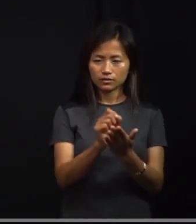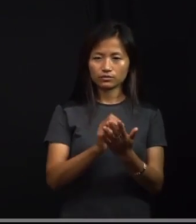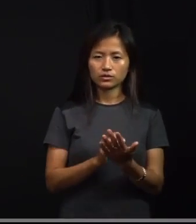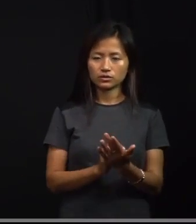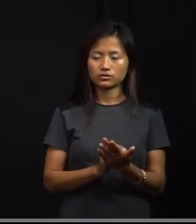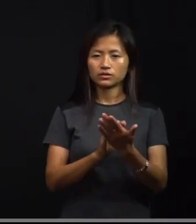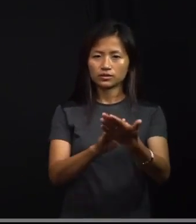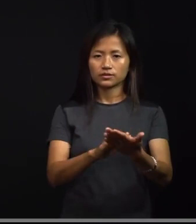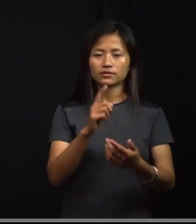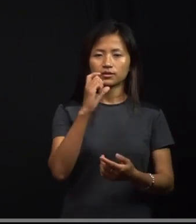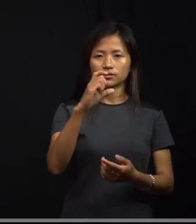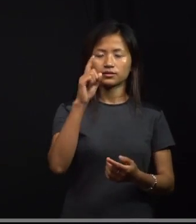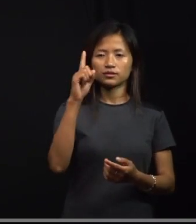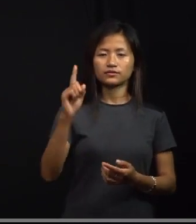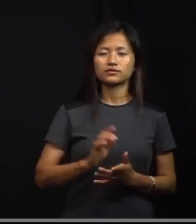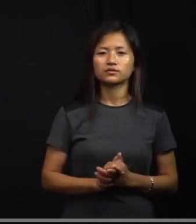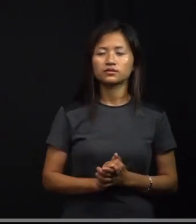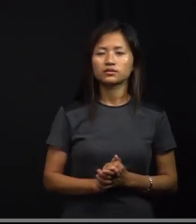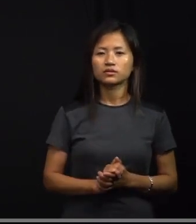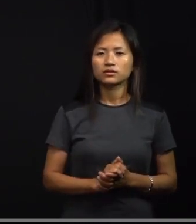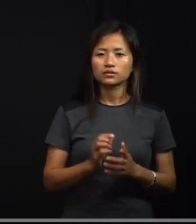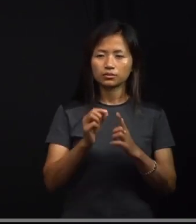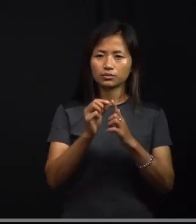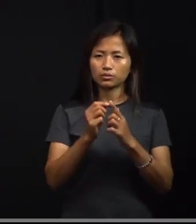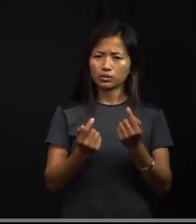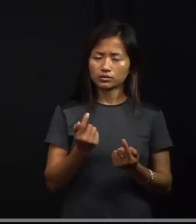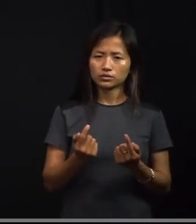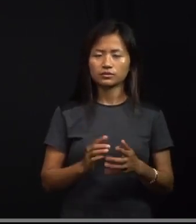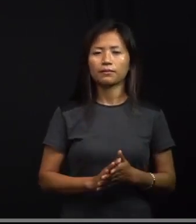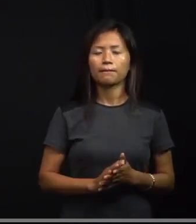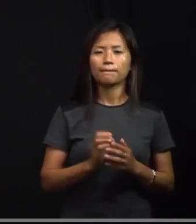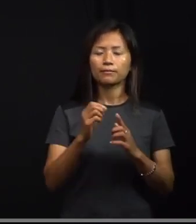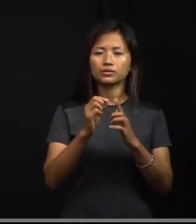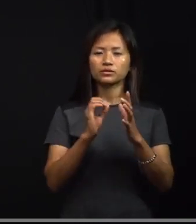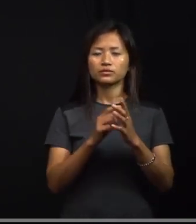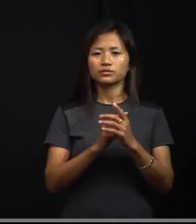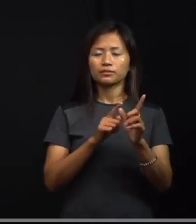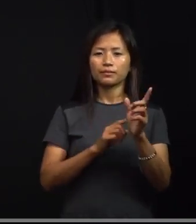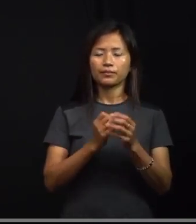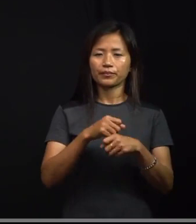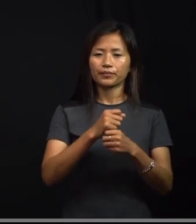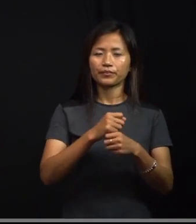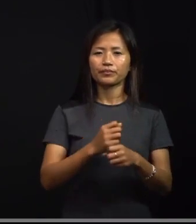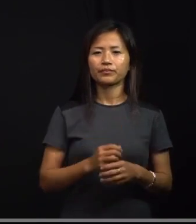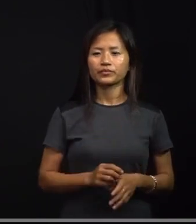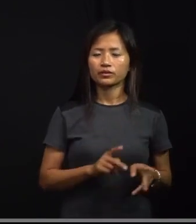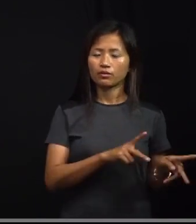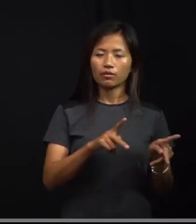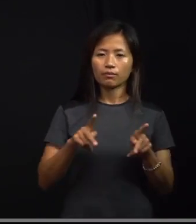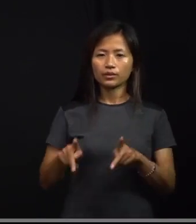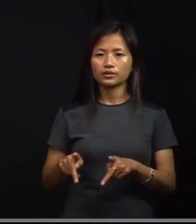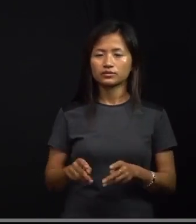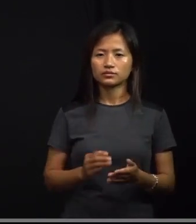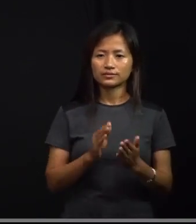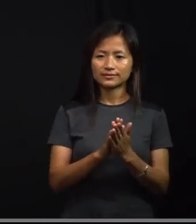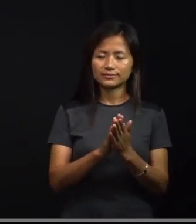but before you sat in class 11, the policy makers, the teachers and the educationists, they've already planned the textbook